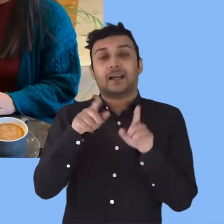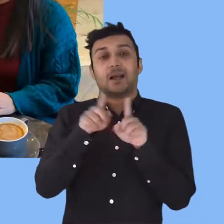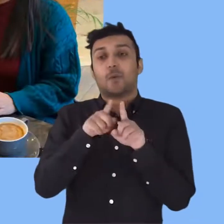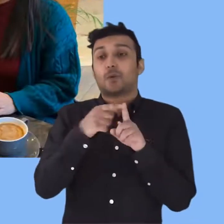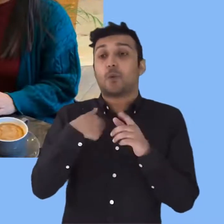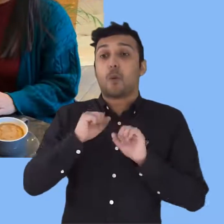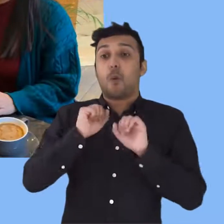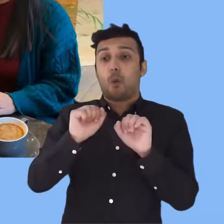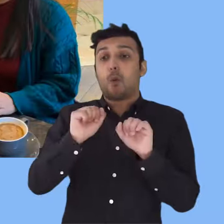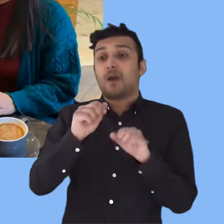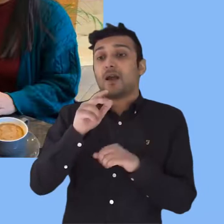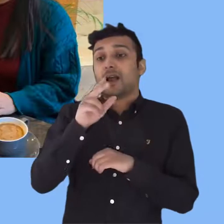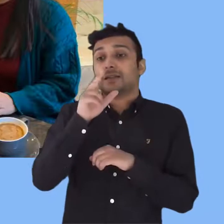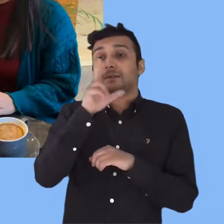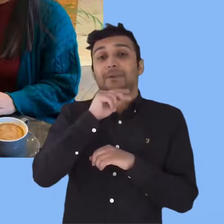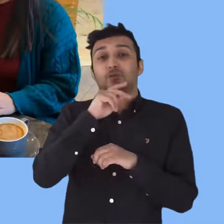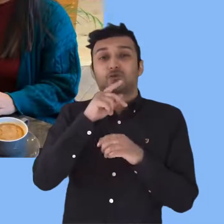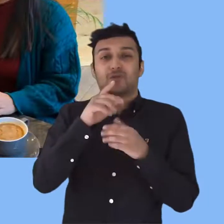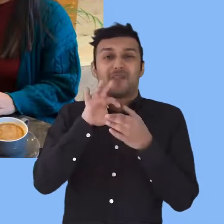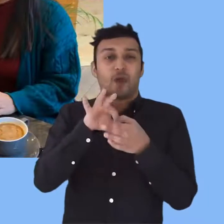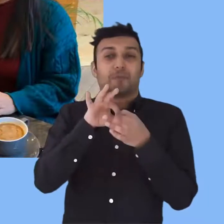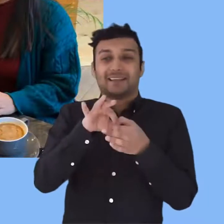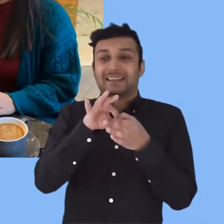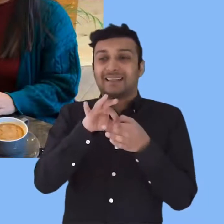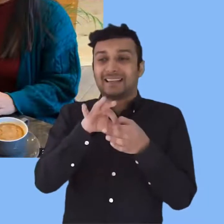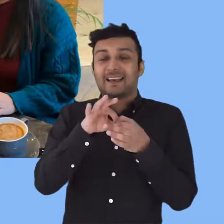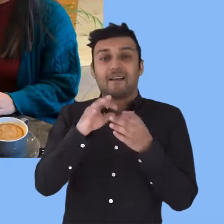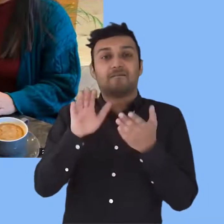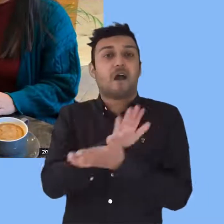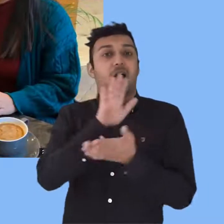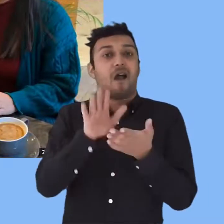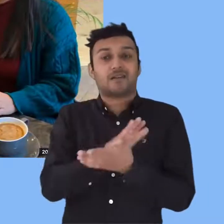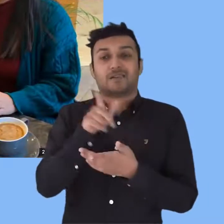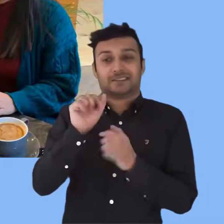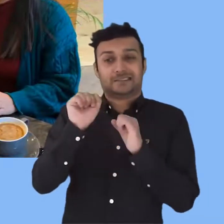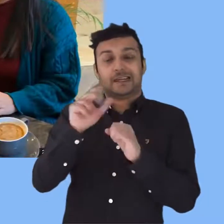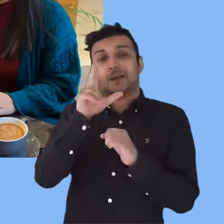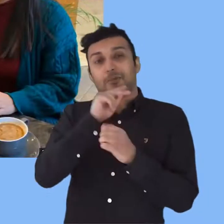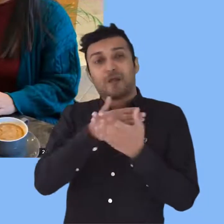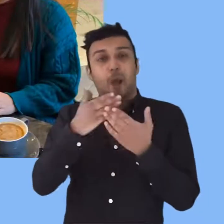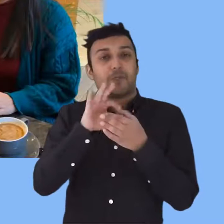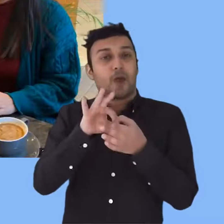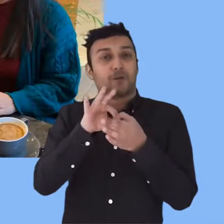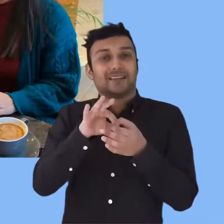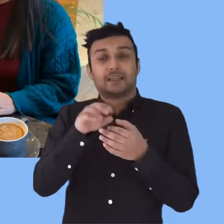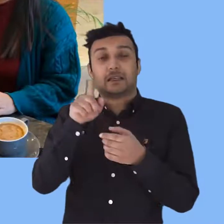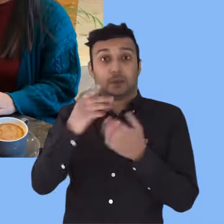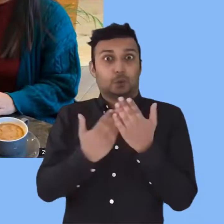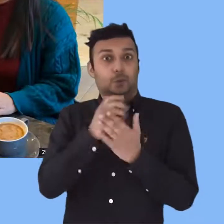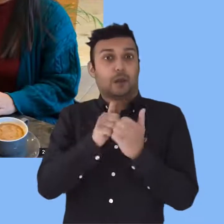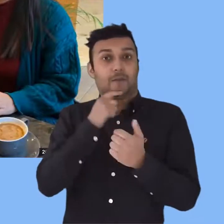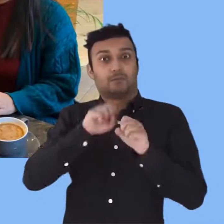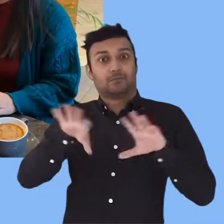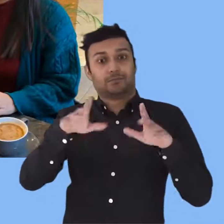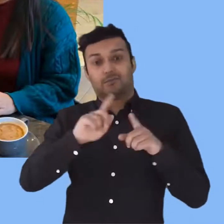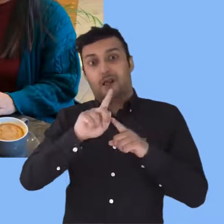also the owner of Speech Therapy Fun, which is an independent children's speech and language therapy practice that I'm going to be launching later on this year.